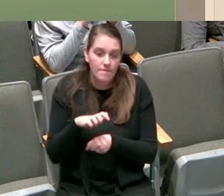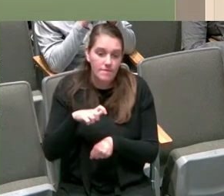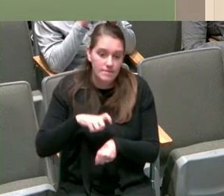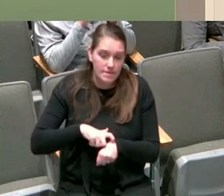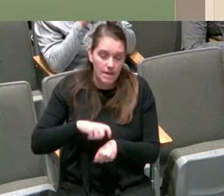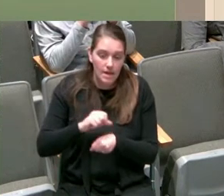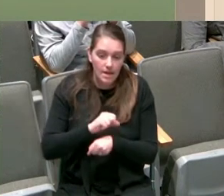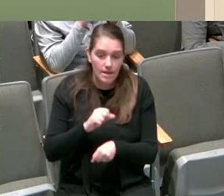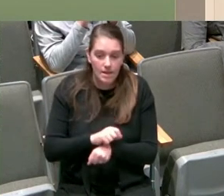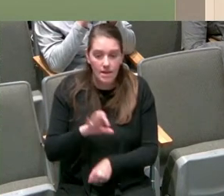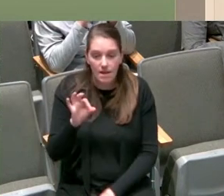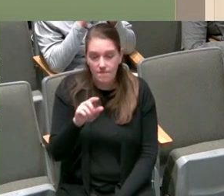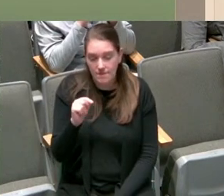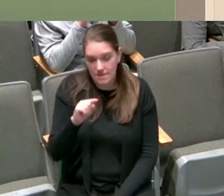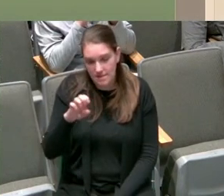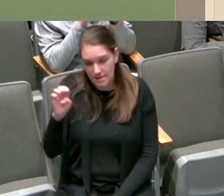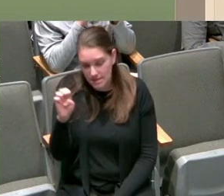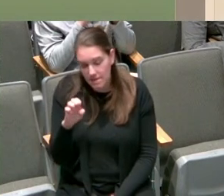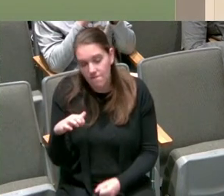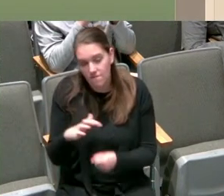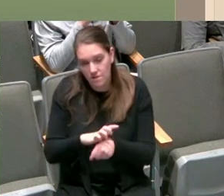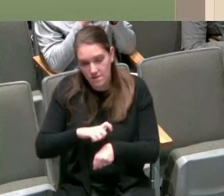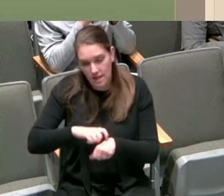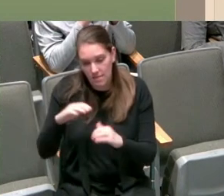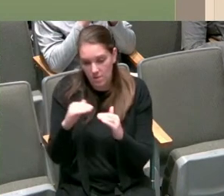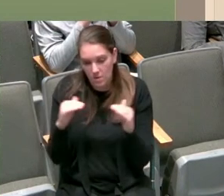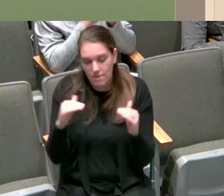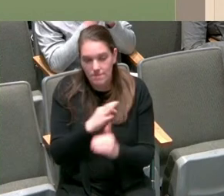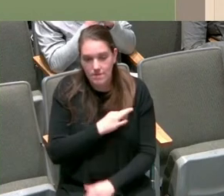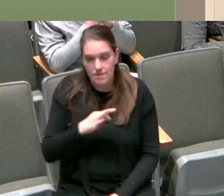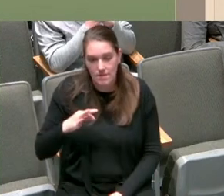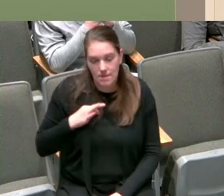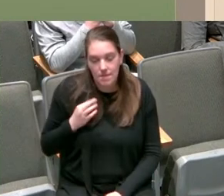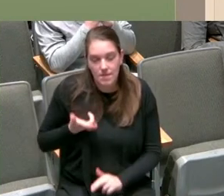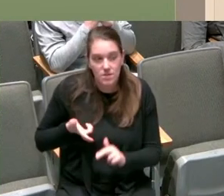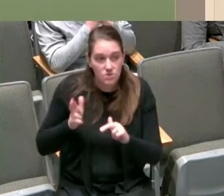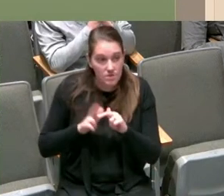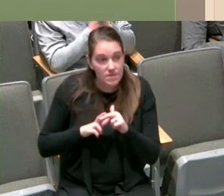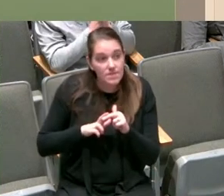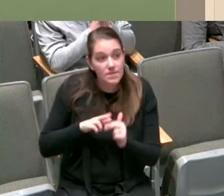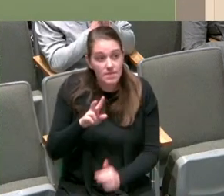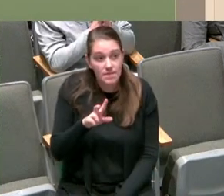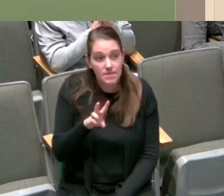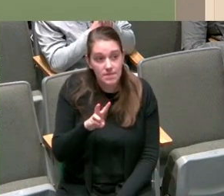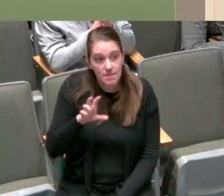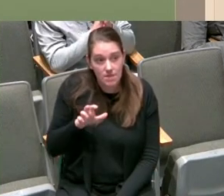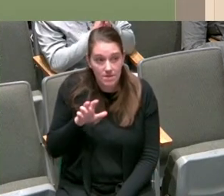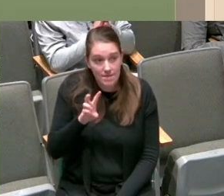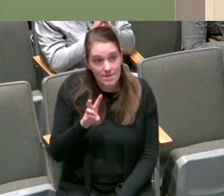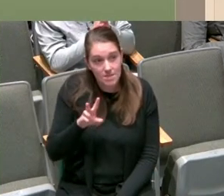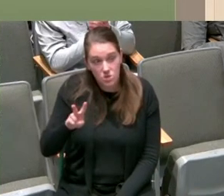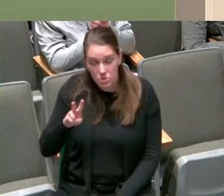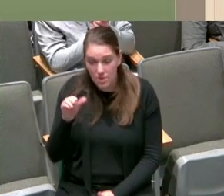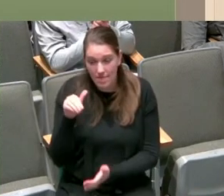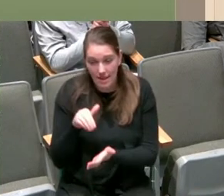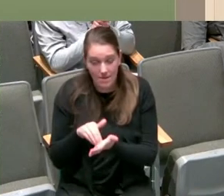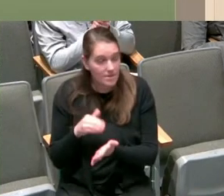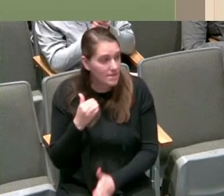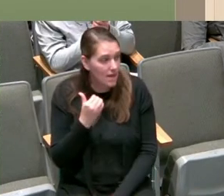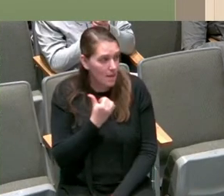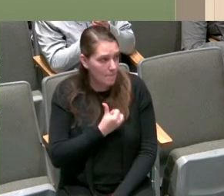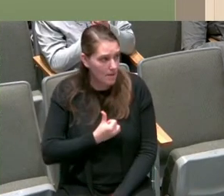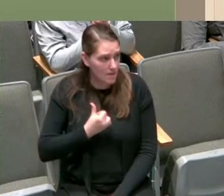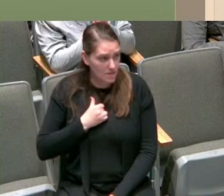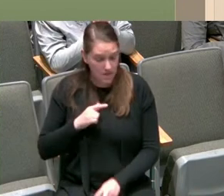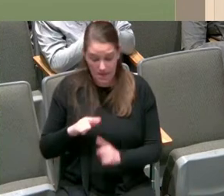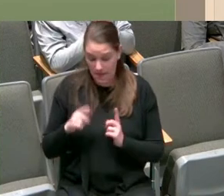equivalent staff an increased cost of 662 thousand I apologize but I can't